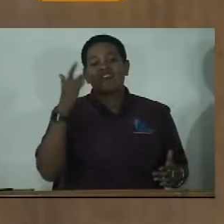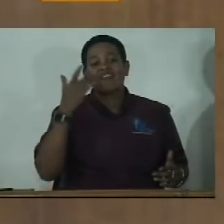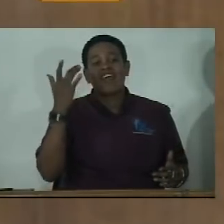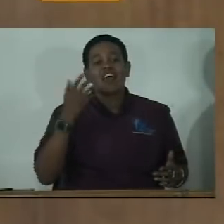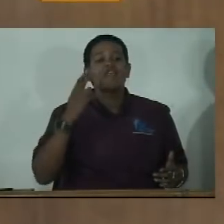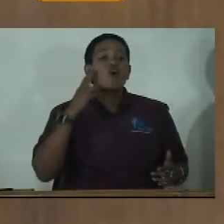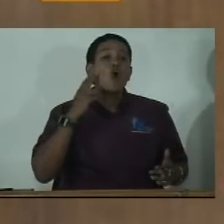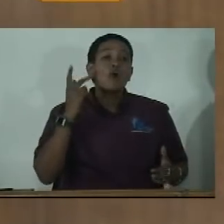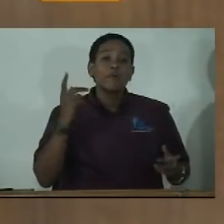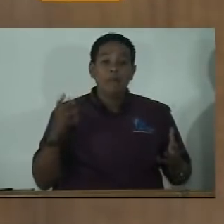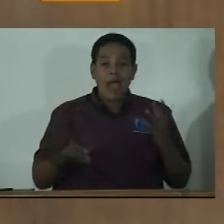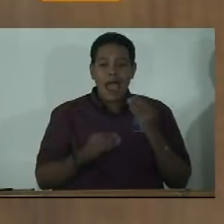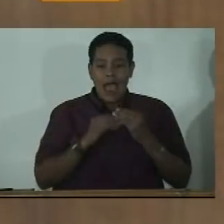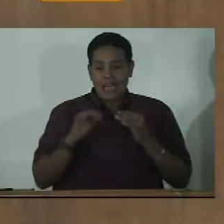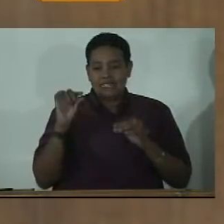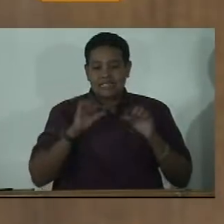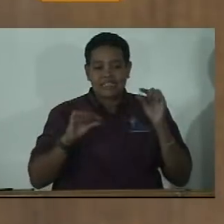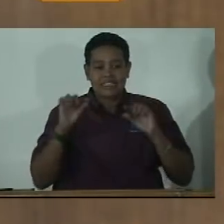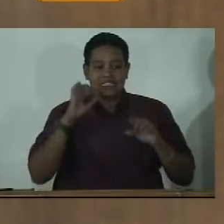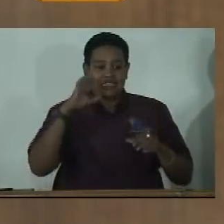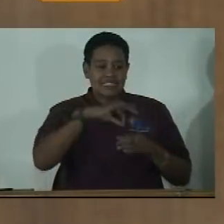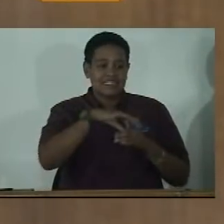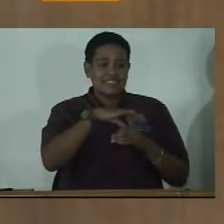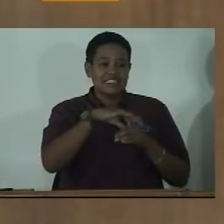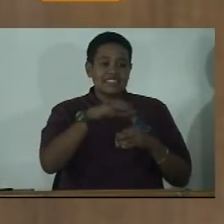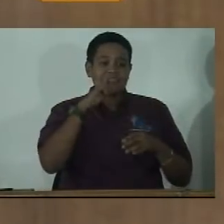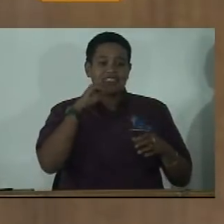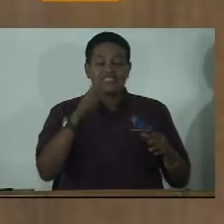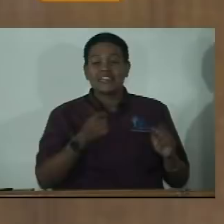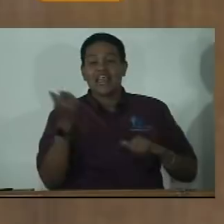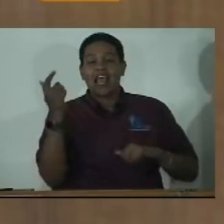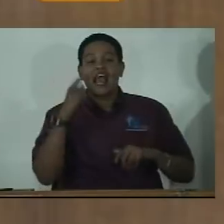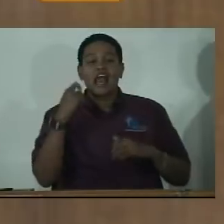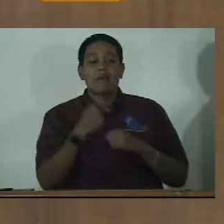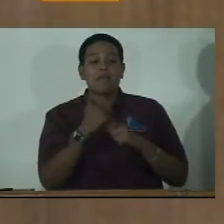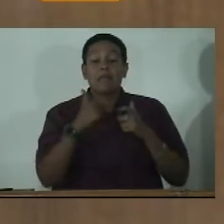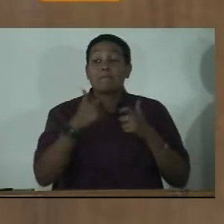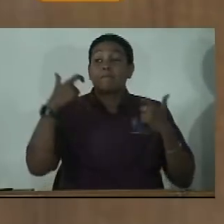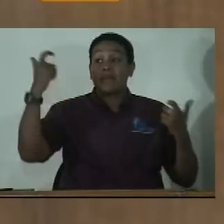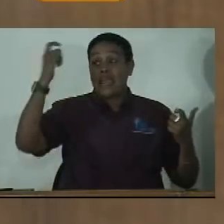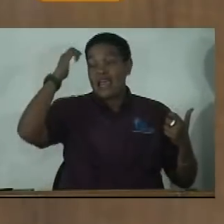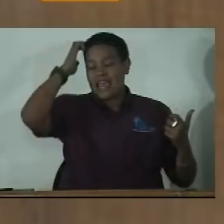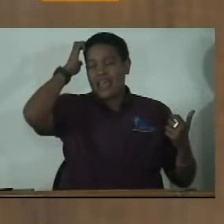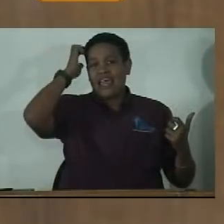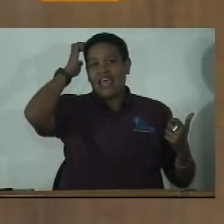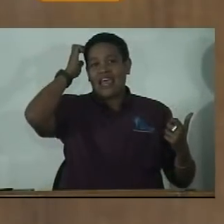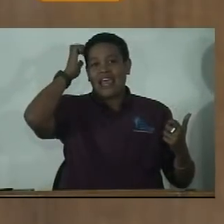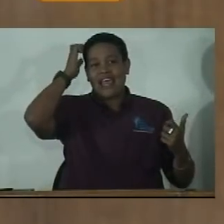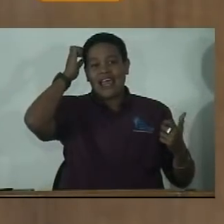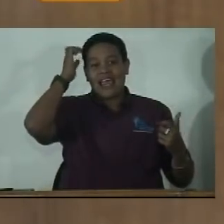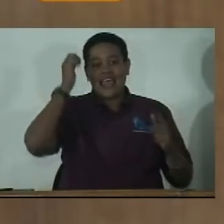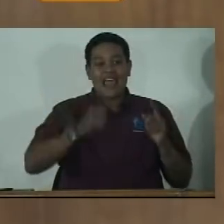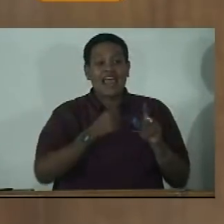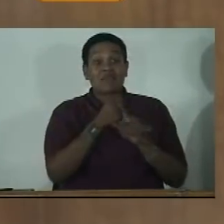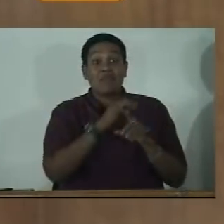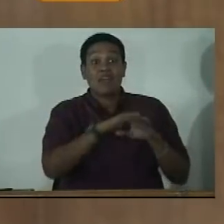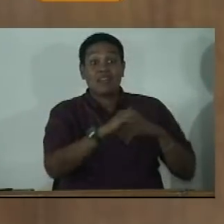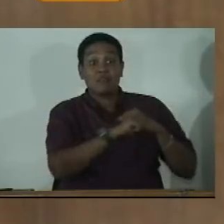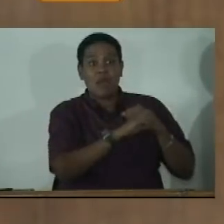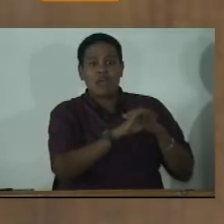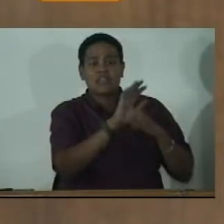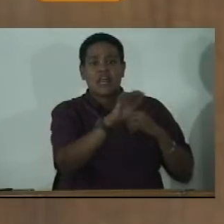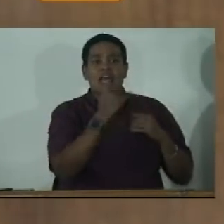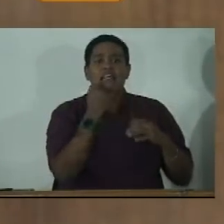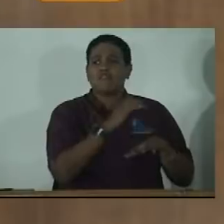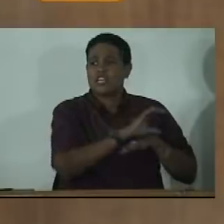that they add into it. The teas are taking off and making big impact into the market. If the